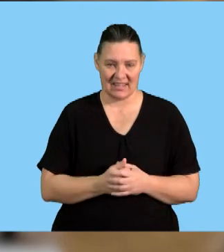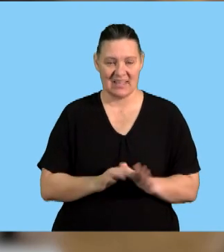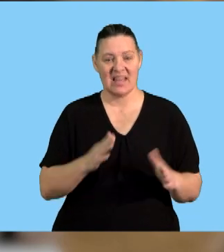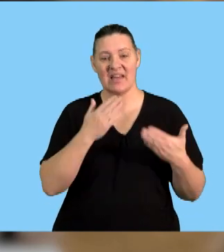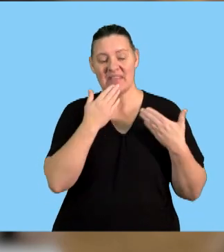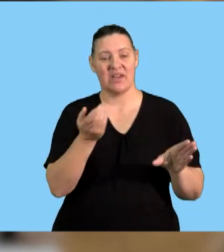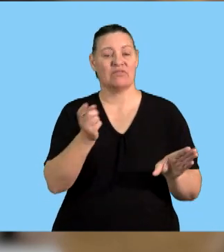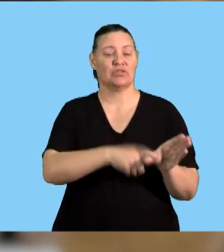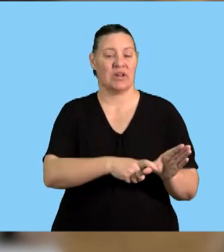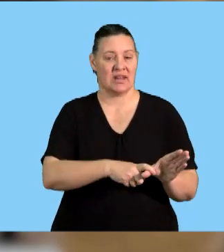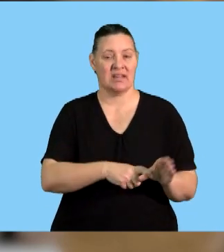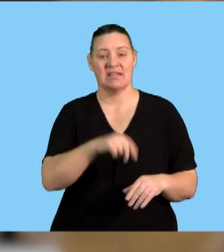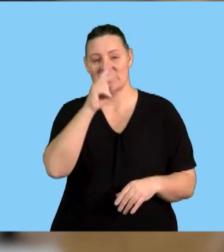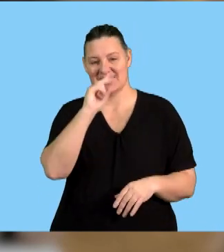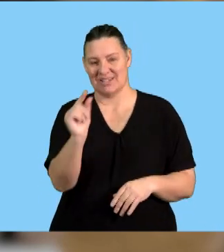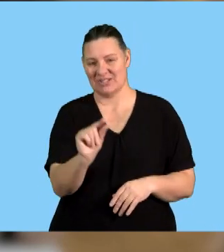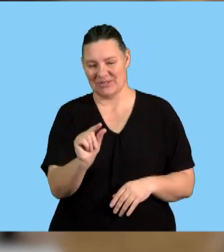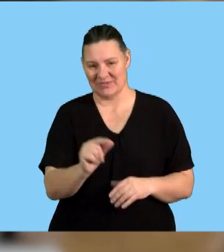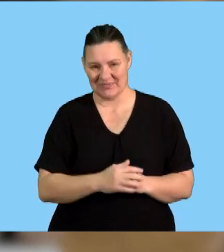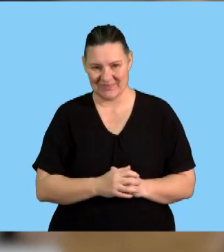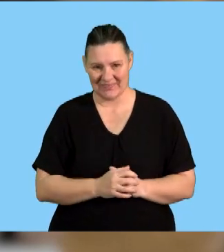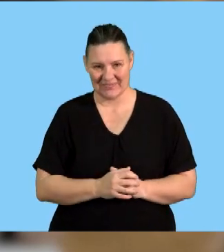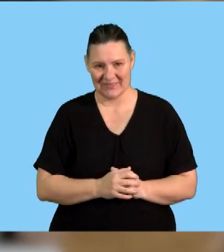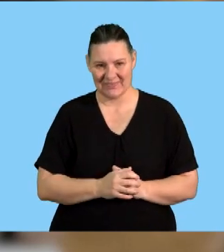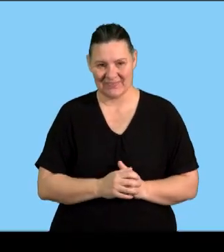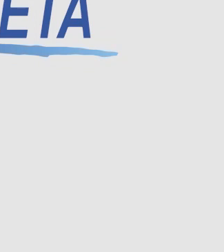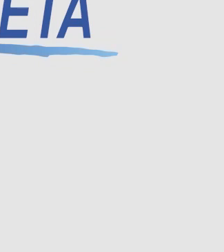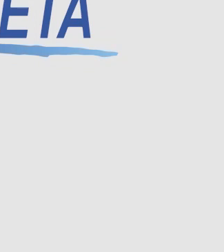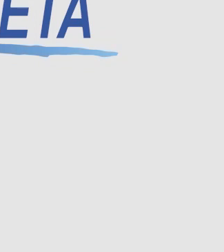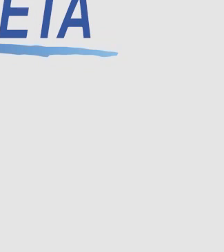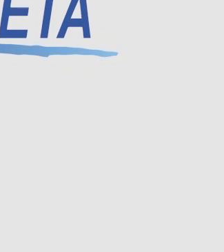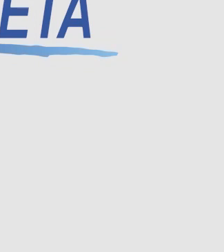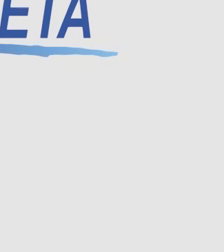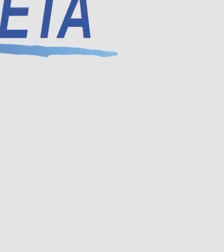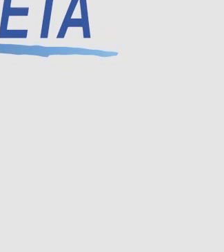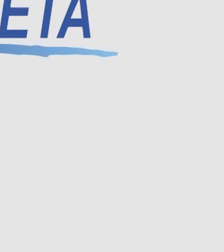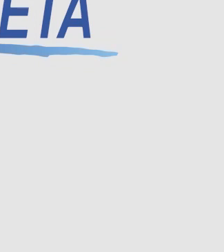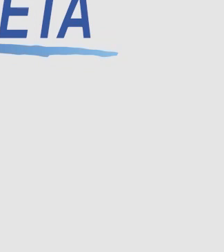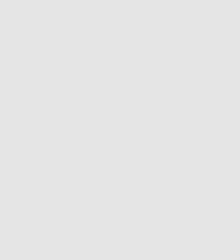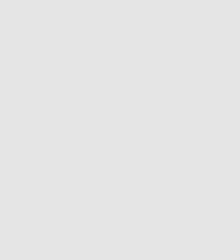joining me. I'll see you again next time.